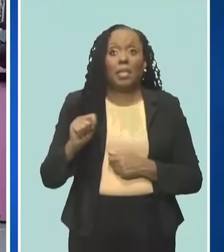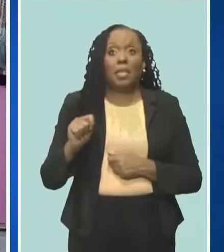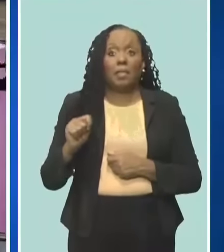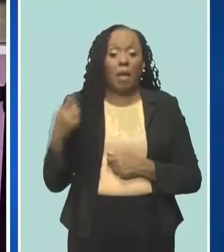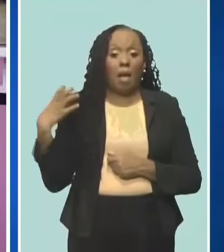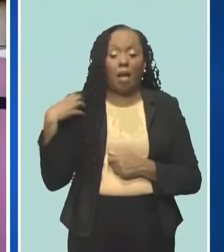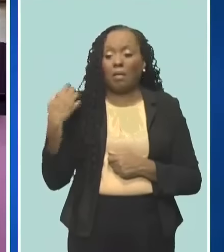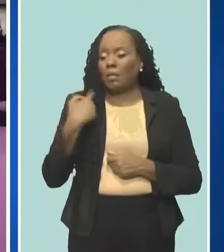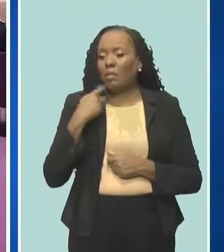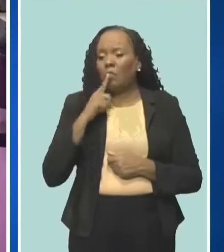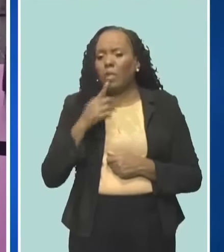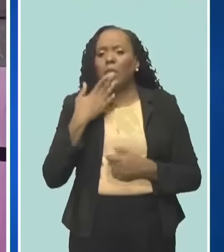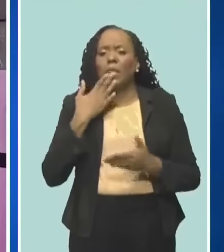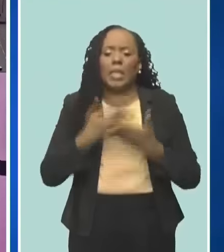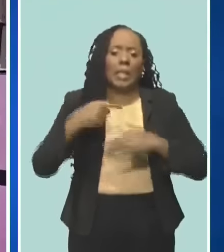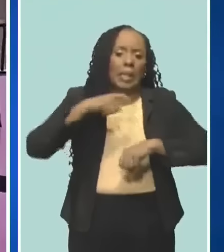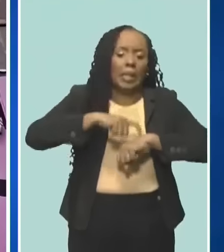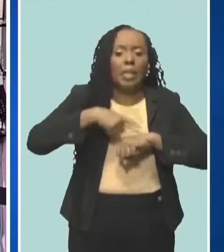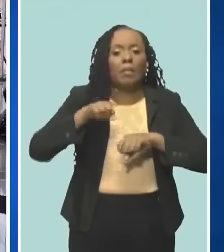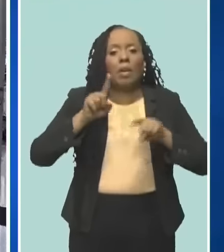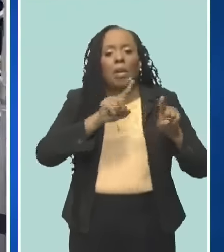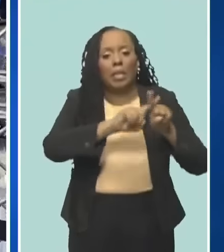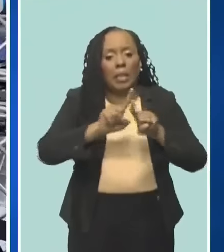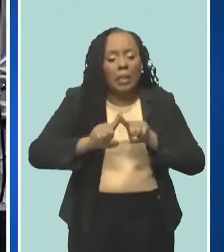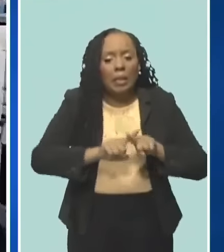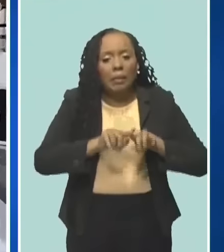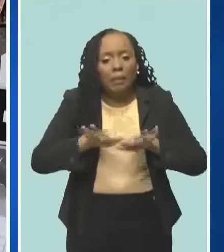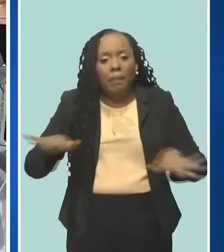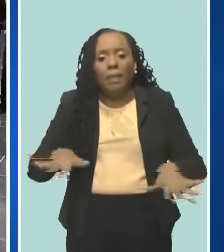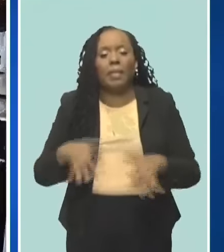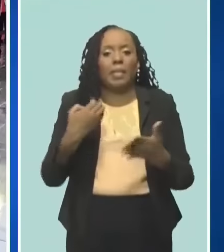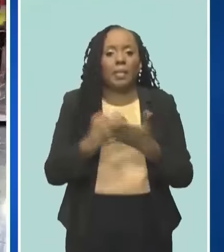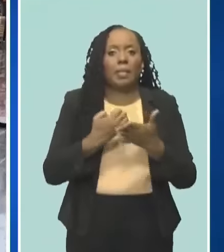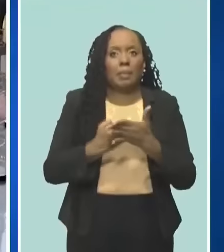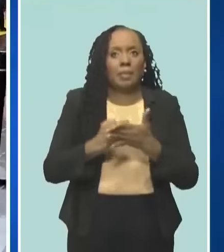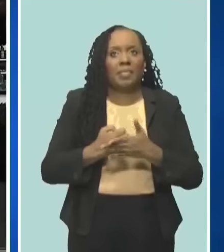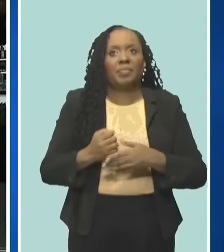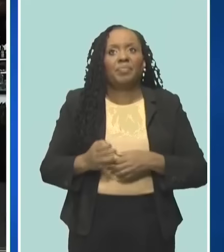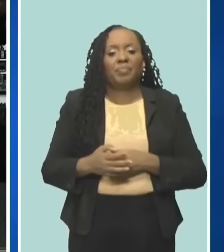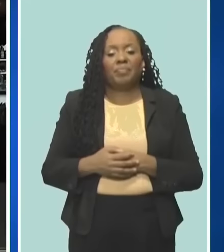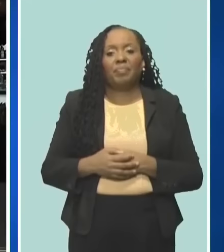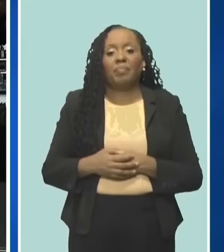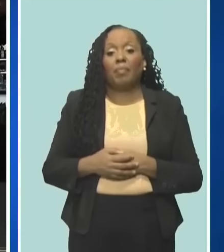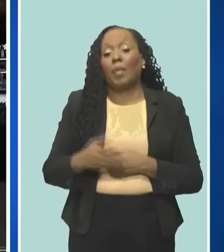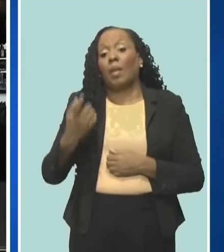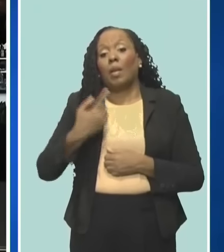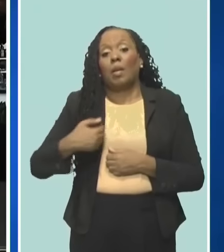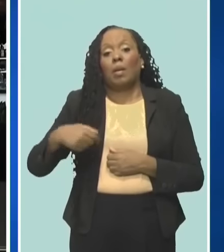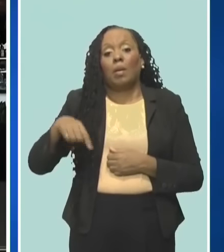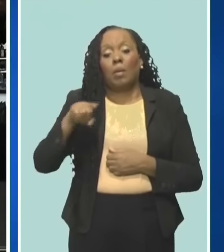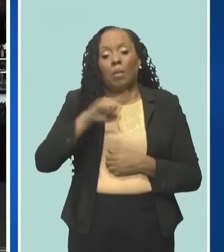it's timely amid efforts to diversify the economy. We are looking to get back into the